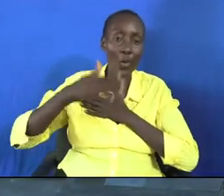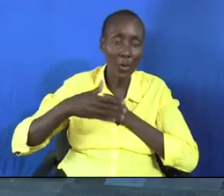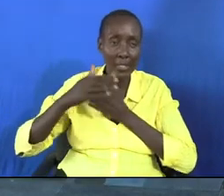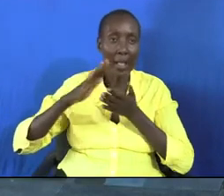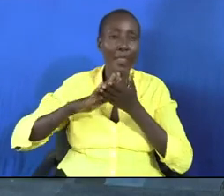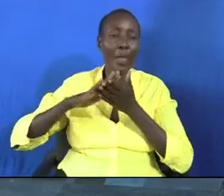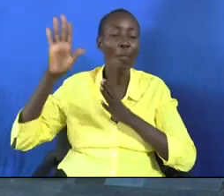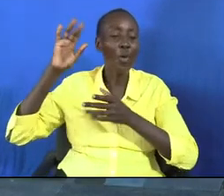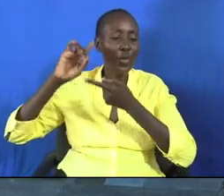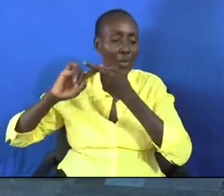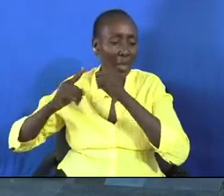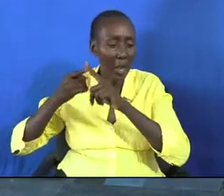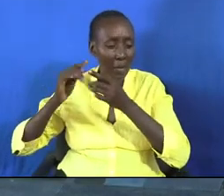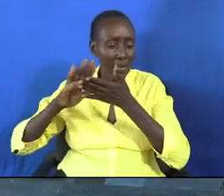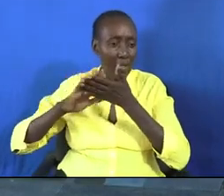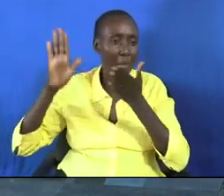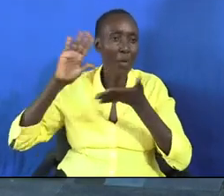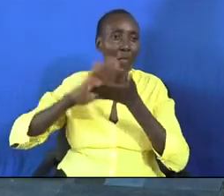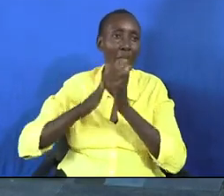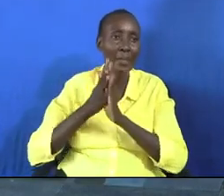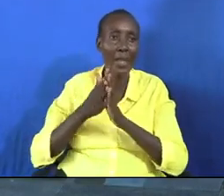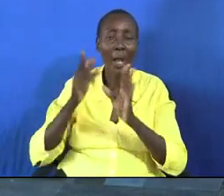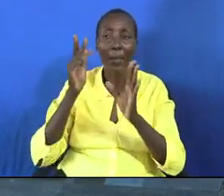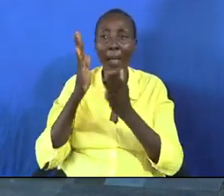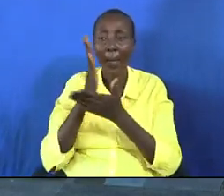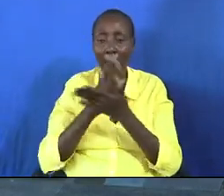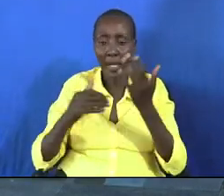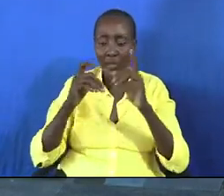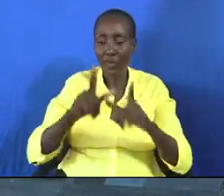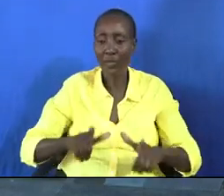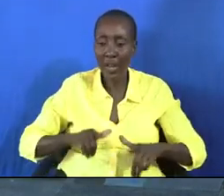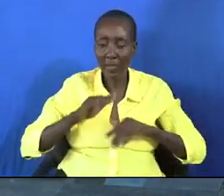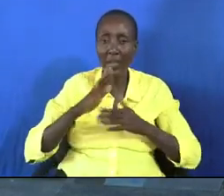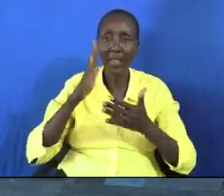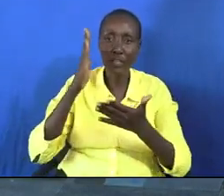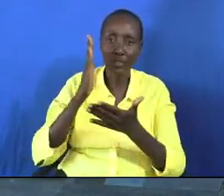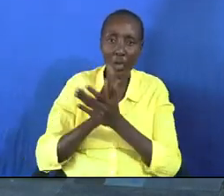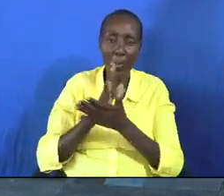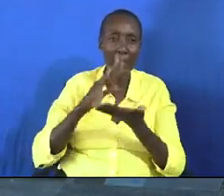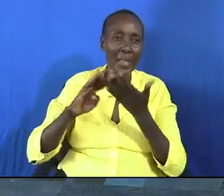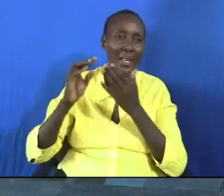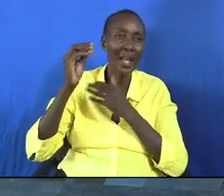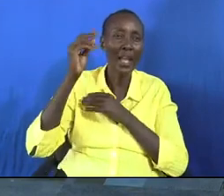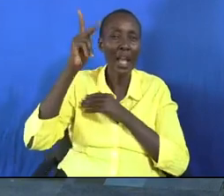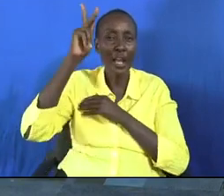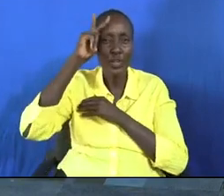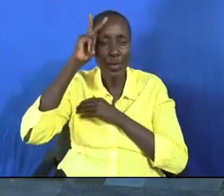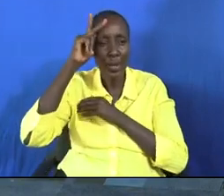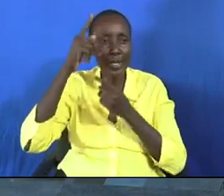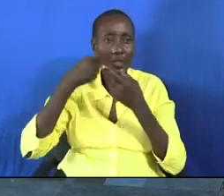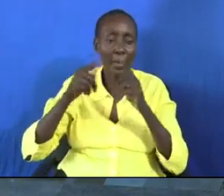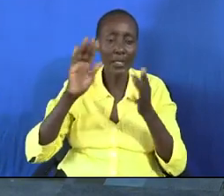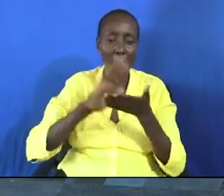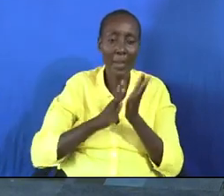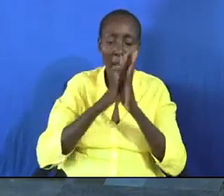you meditate, the more they become part of you. They stop being in head knowledge and they become heart